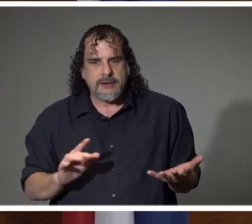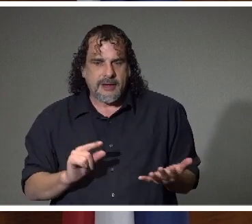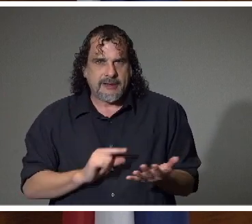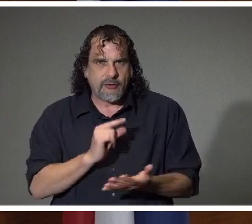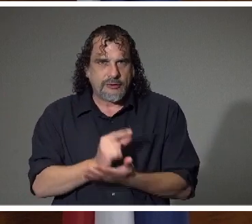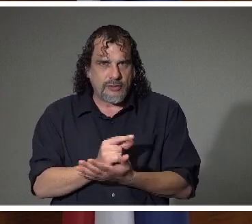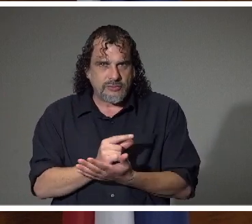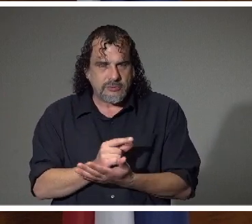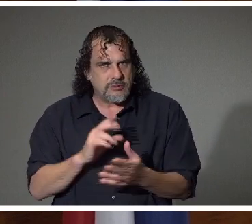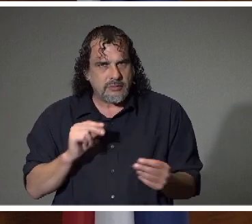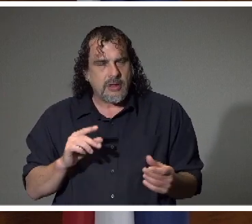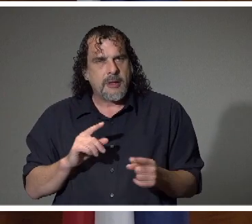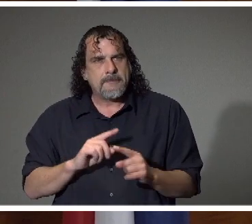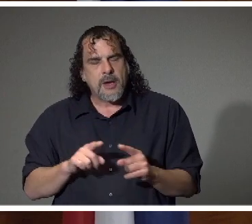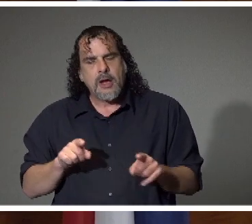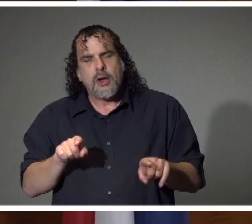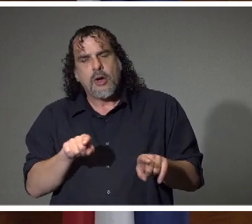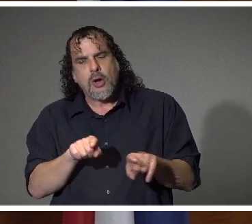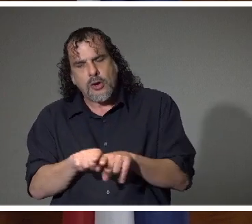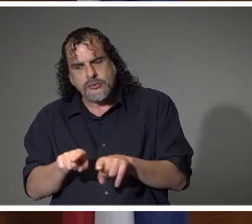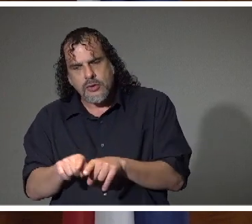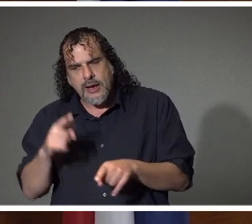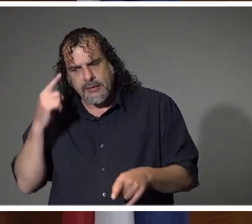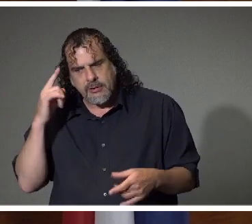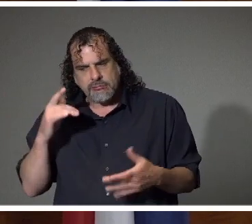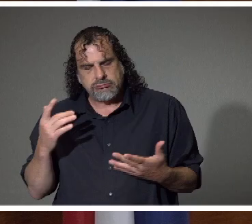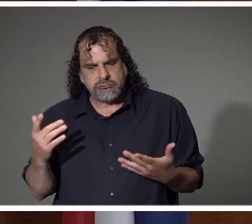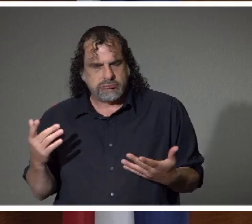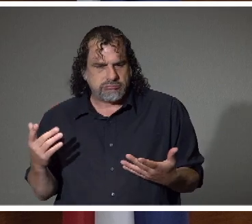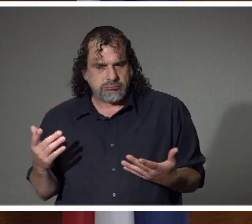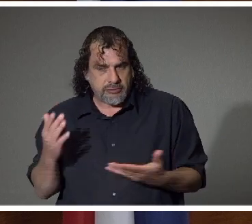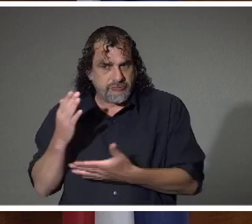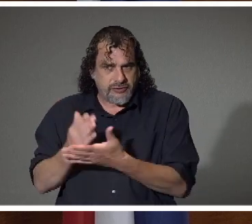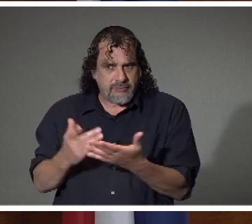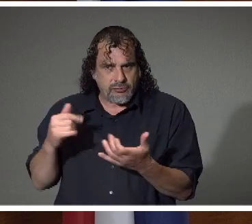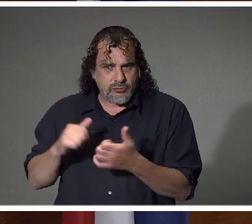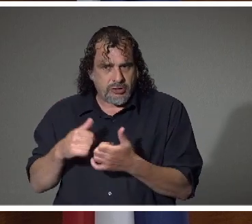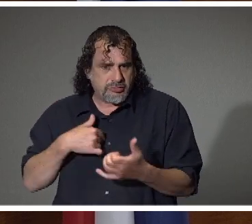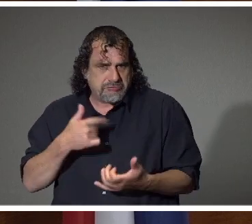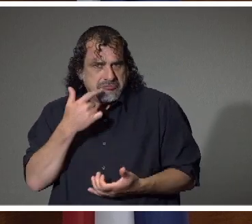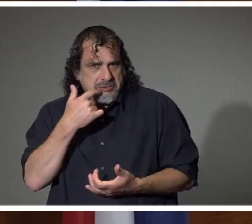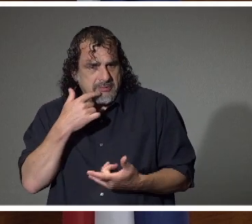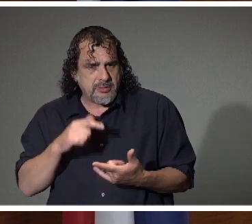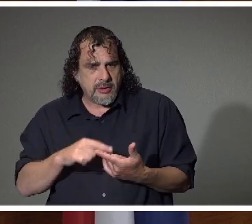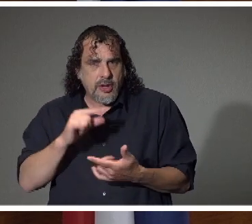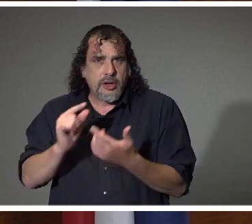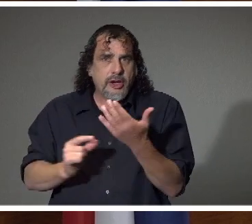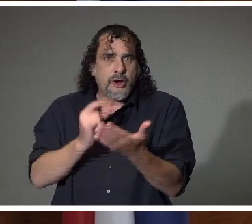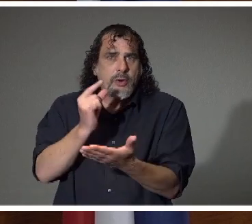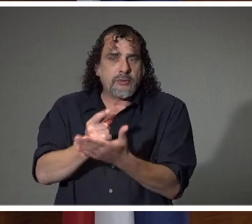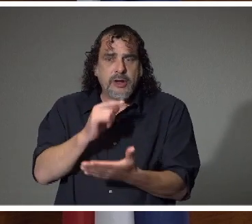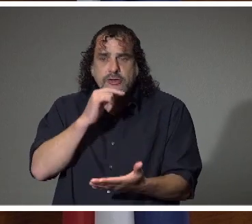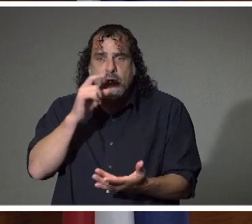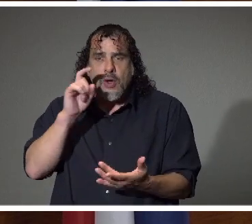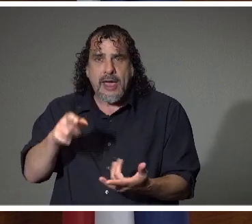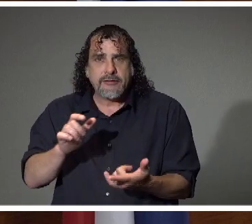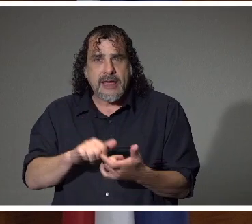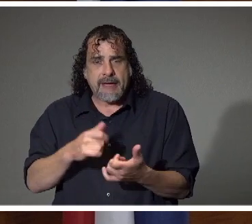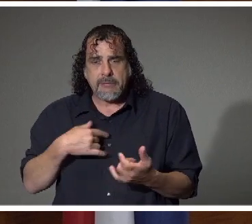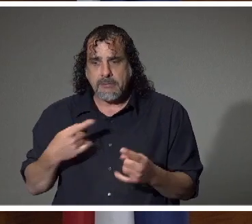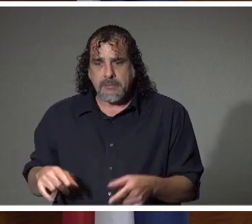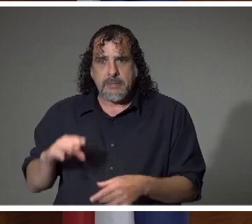graduation. But I think there's also an argument that can be made that graduations don't have to happen in